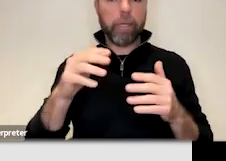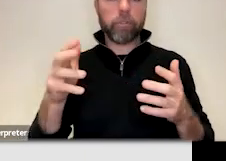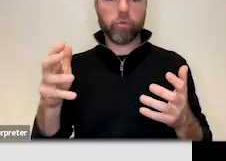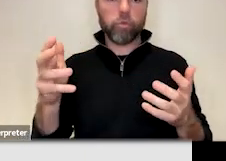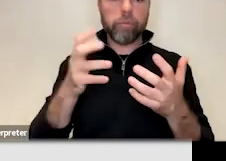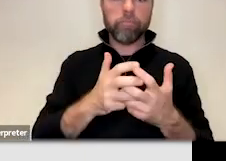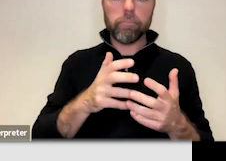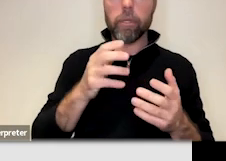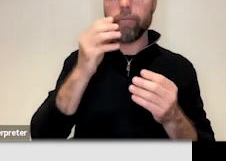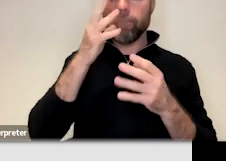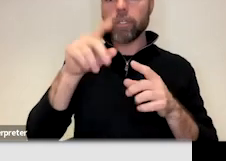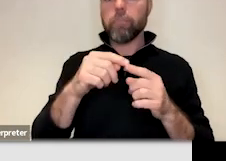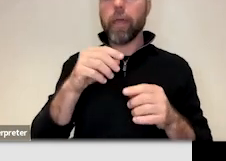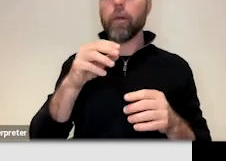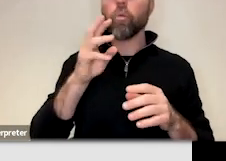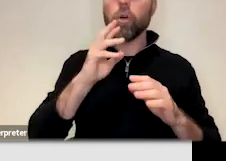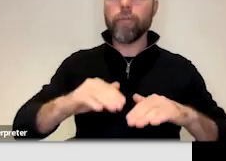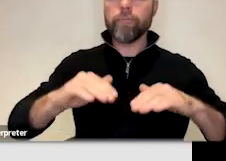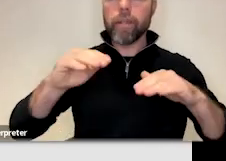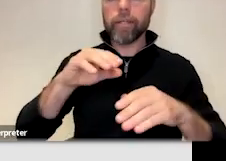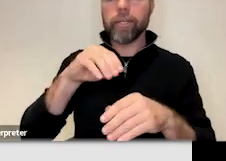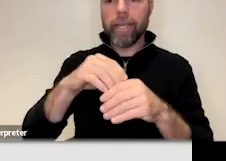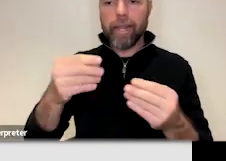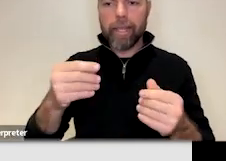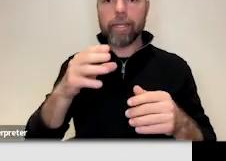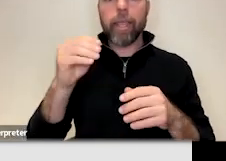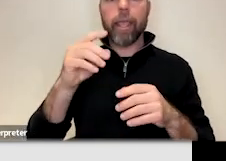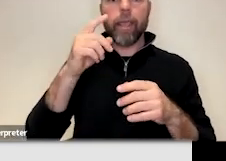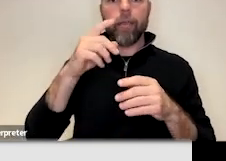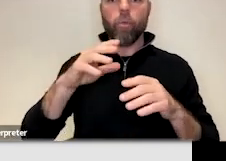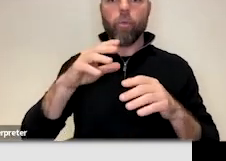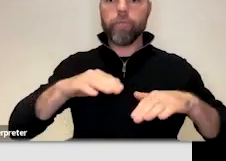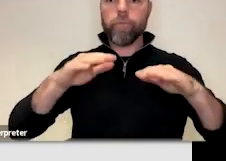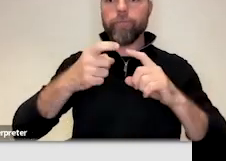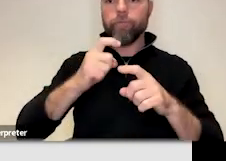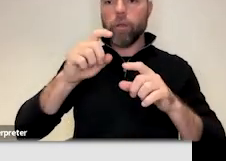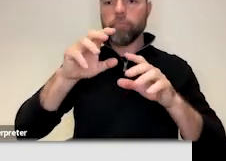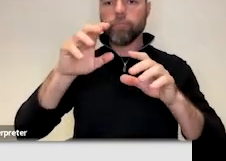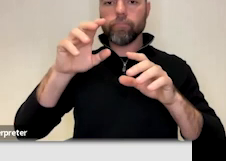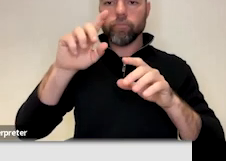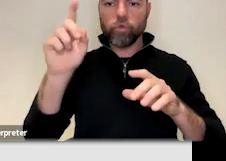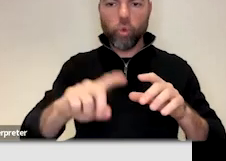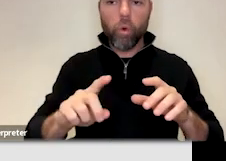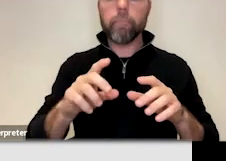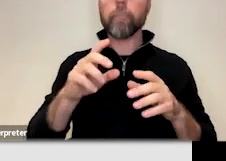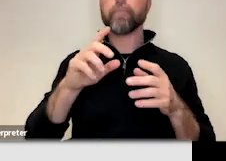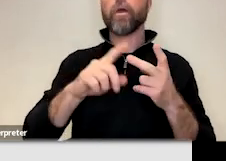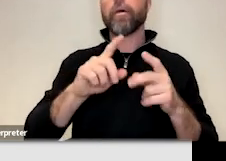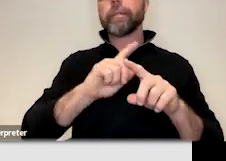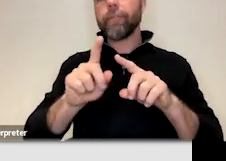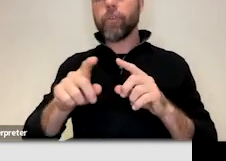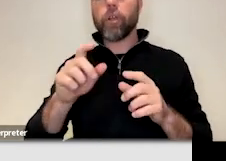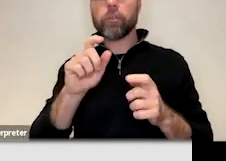information about inland flooding and coastal flooding from storm surge into the Climate portal, as well as a whole host of